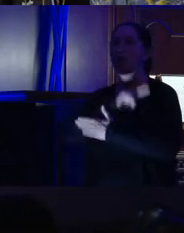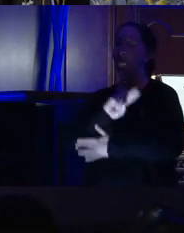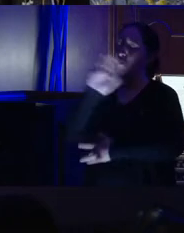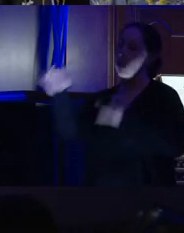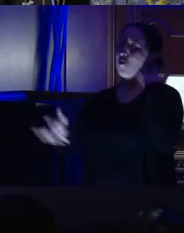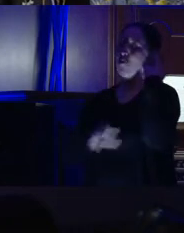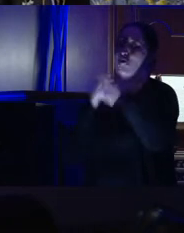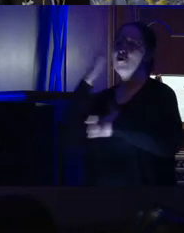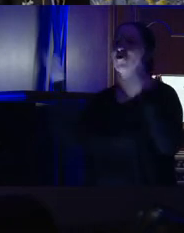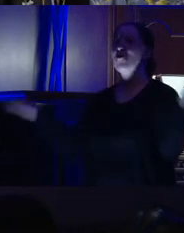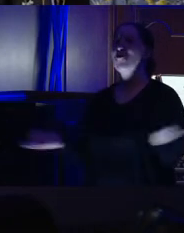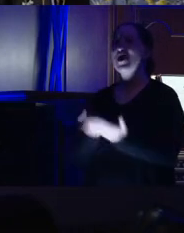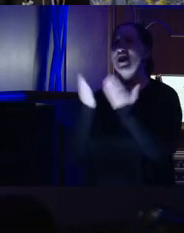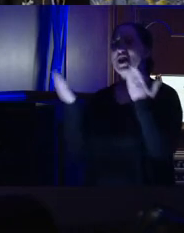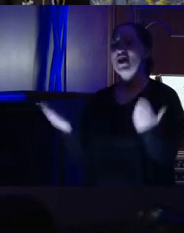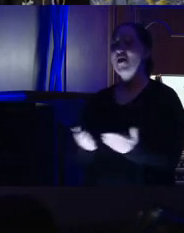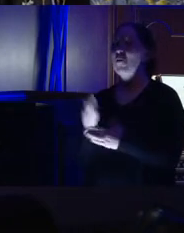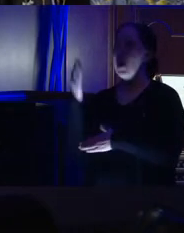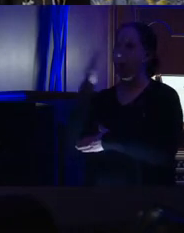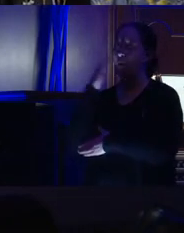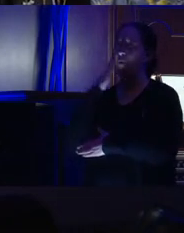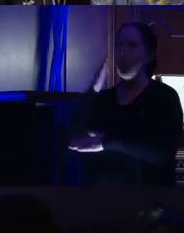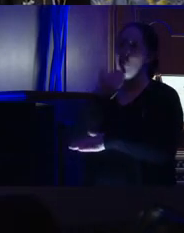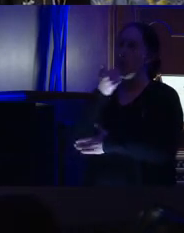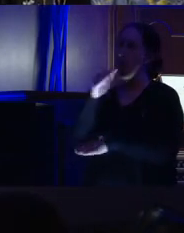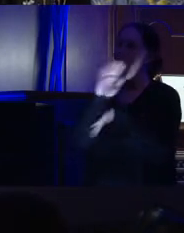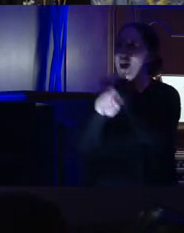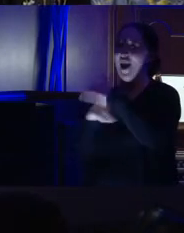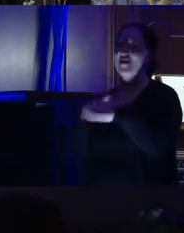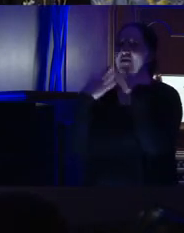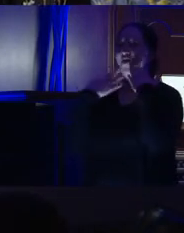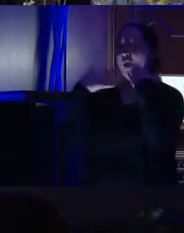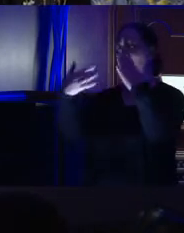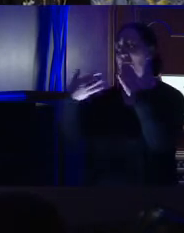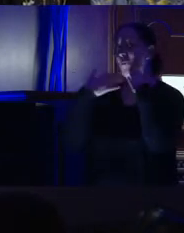you're here, and we know we're in very good hands. Thank you.